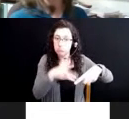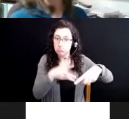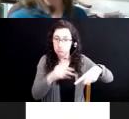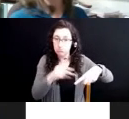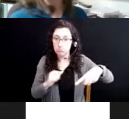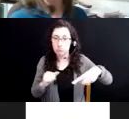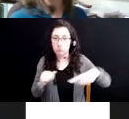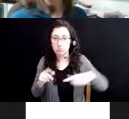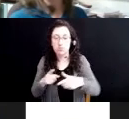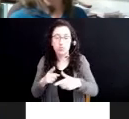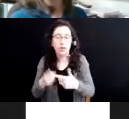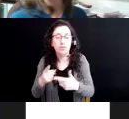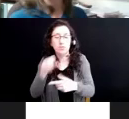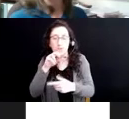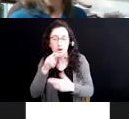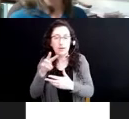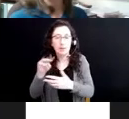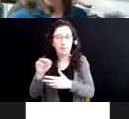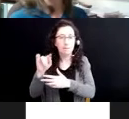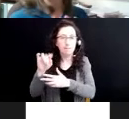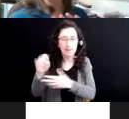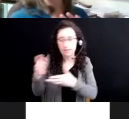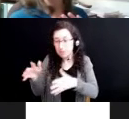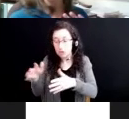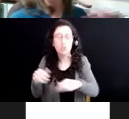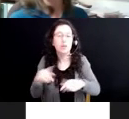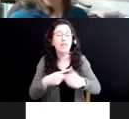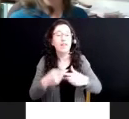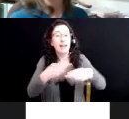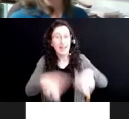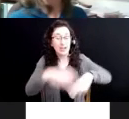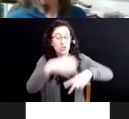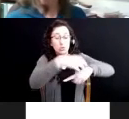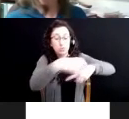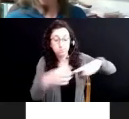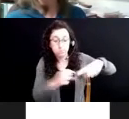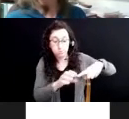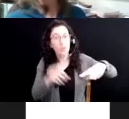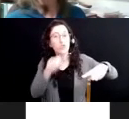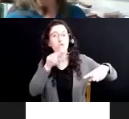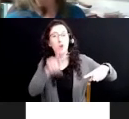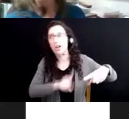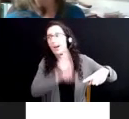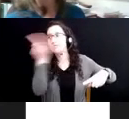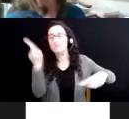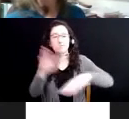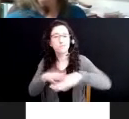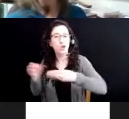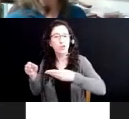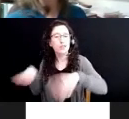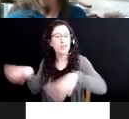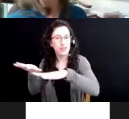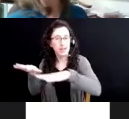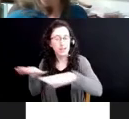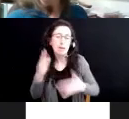breeding, mating, laying eggs in the water, those frogs are in the uplands. They might hang out for a little while near the